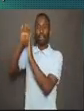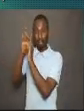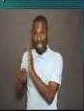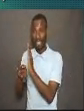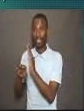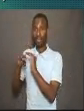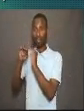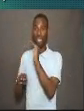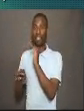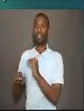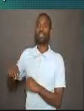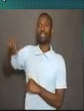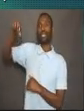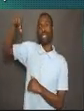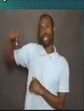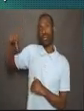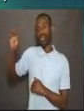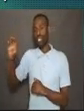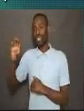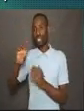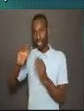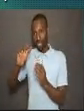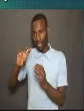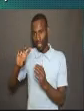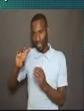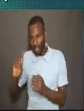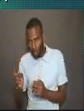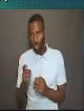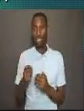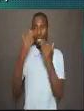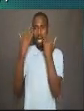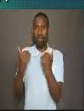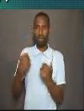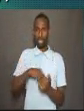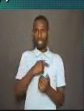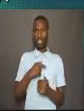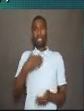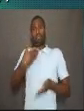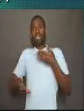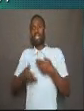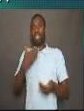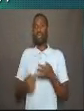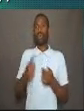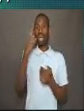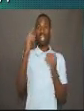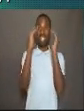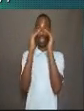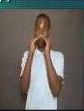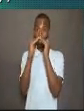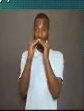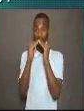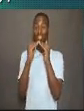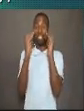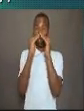useful work out, then we will eventually arrive at an equation that